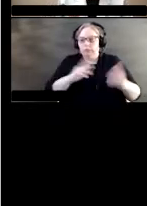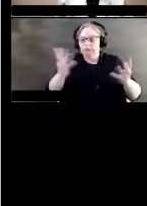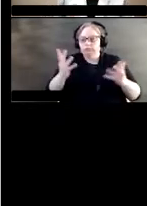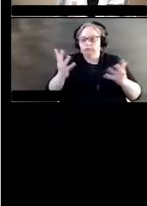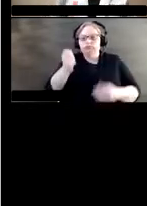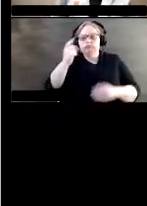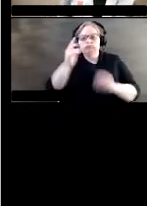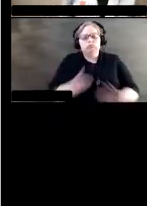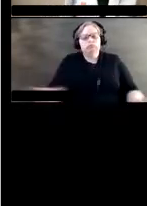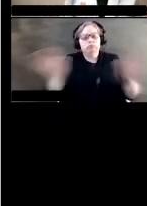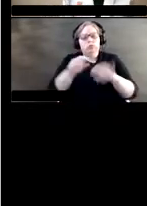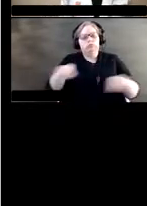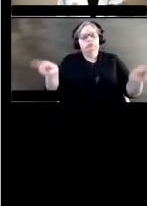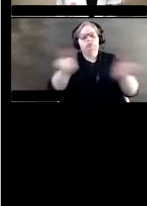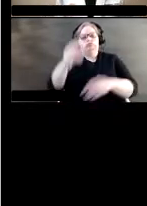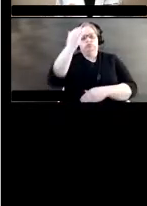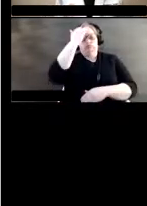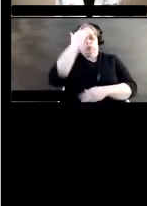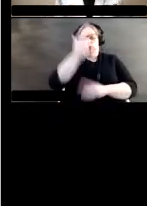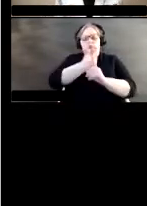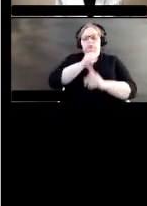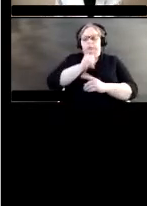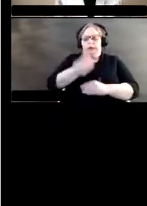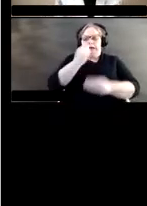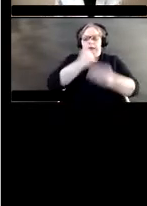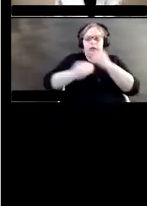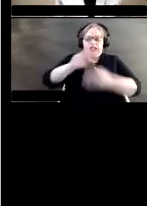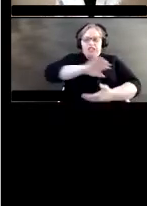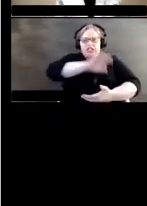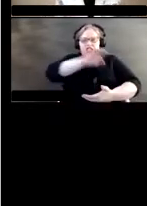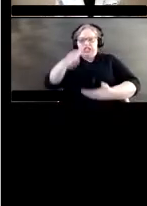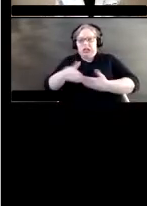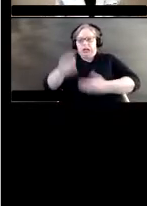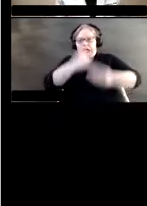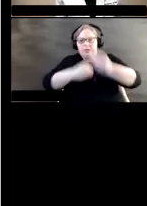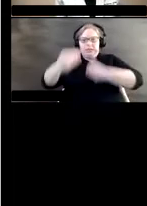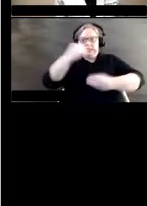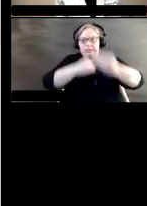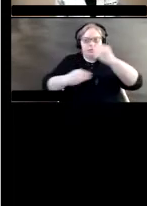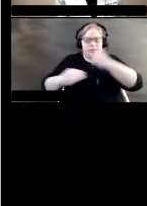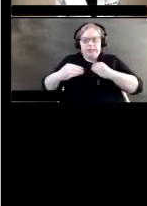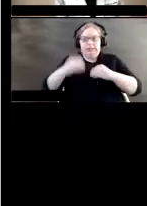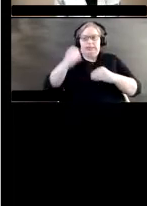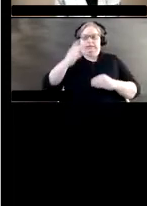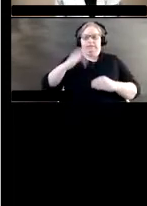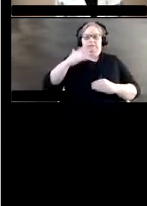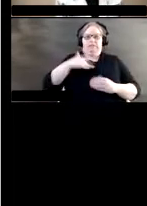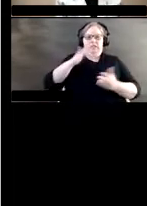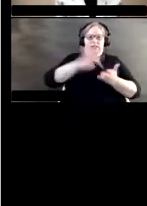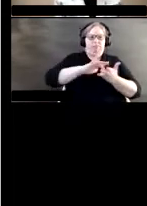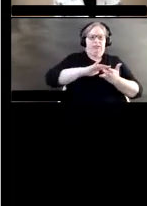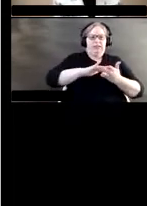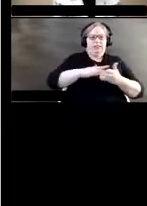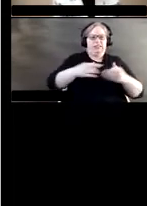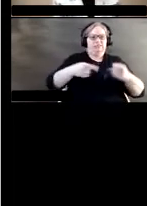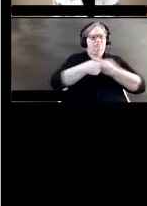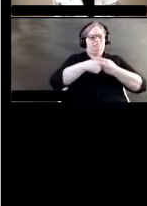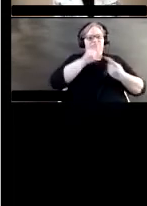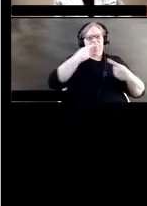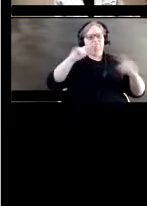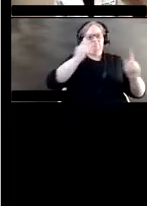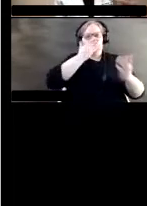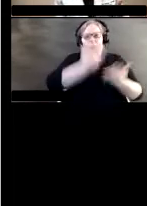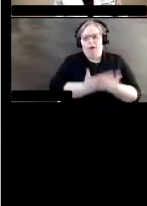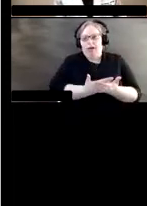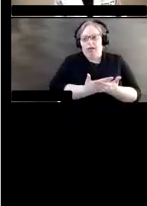you're not eating larger meals when you feel like your medications aren't working as well, because